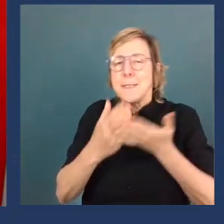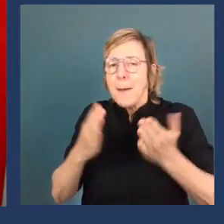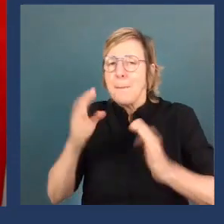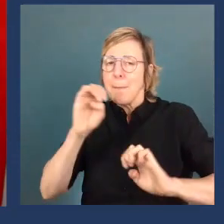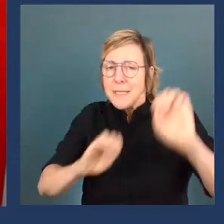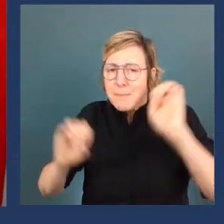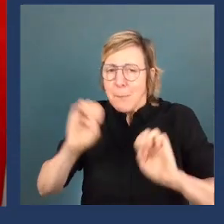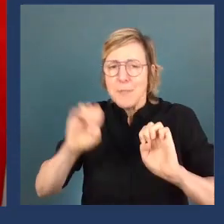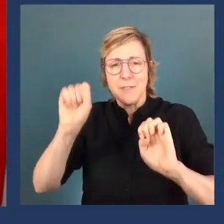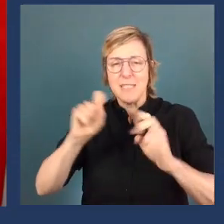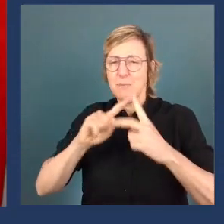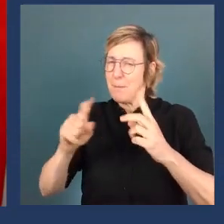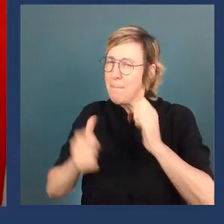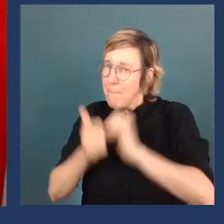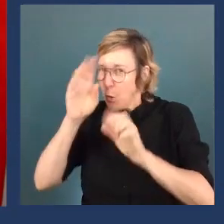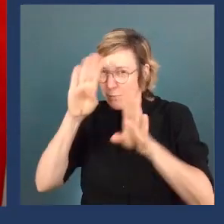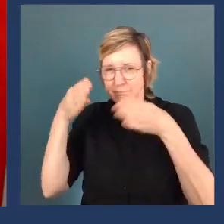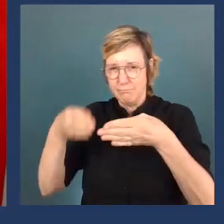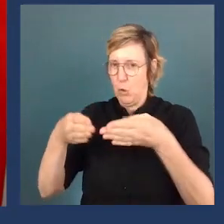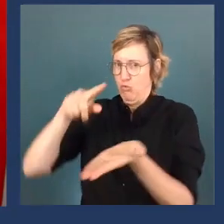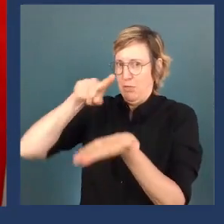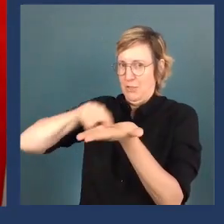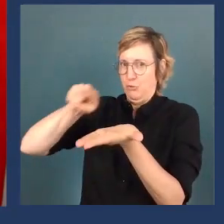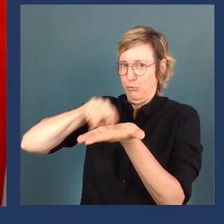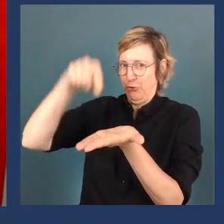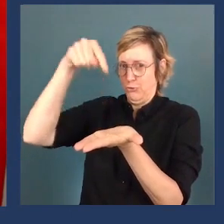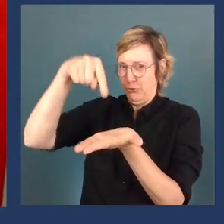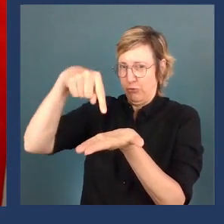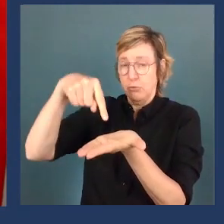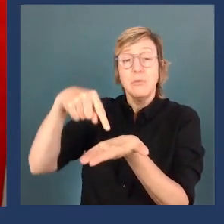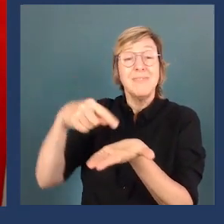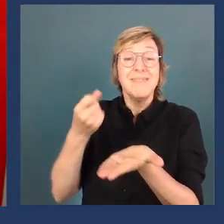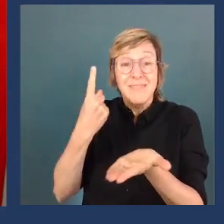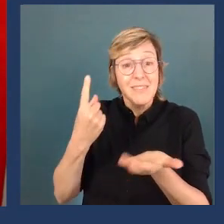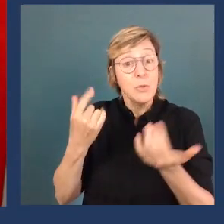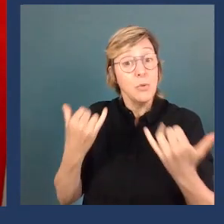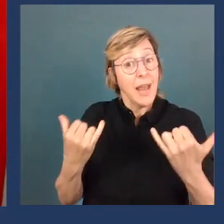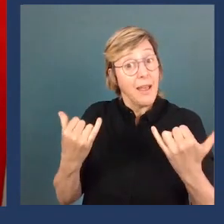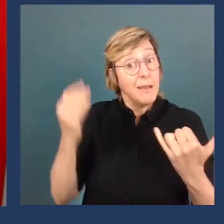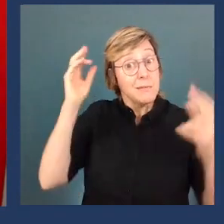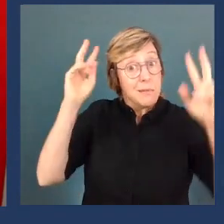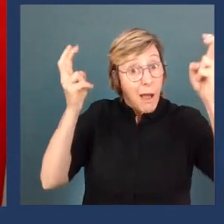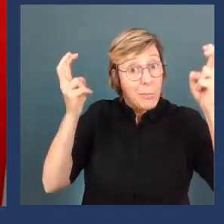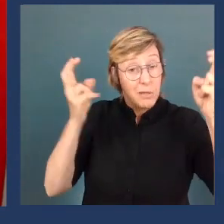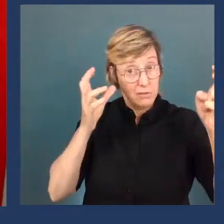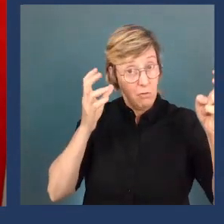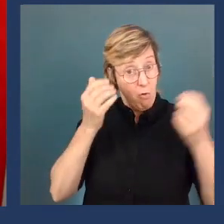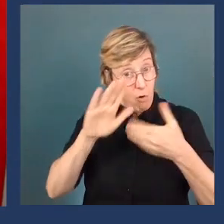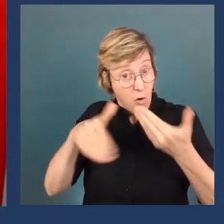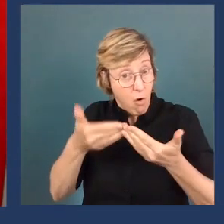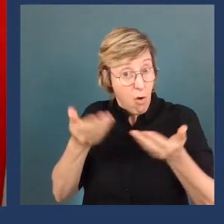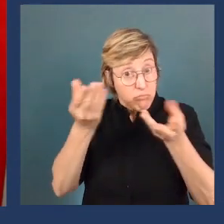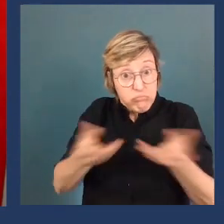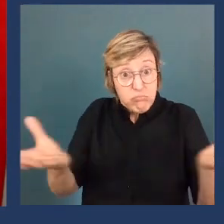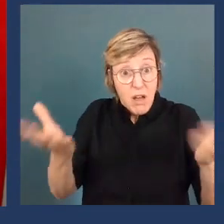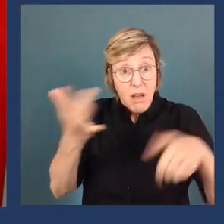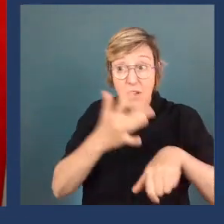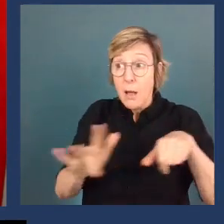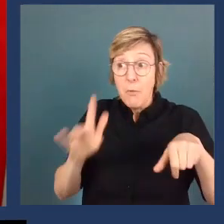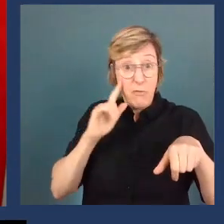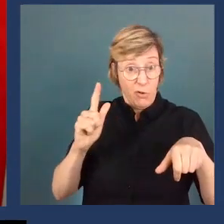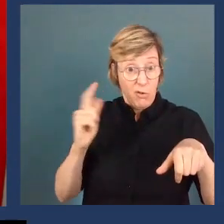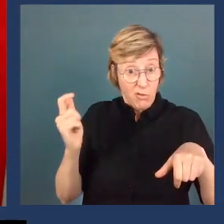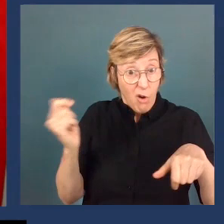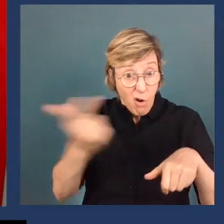talk about research. Not everything we discuss today is available. For the most complex opportunities, years